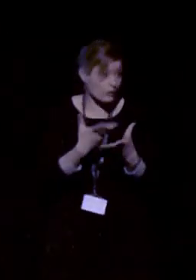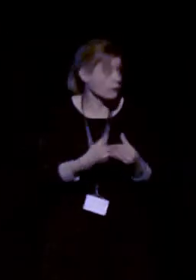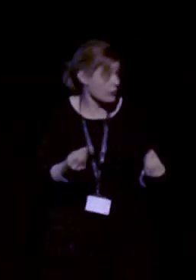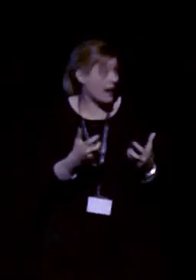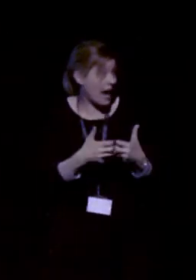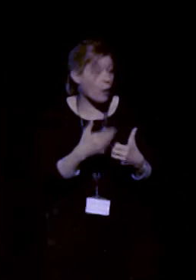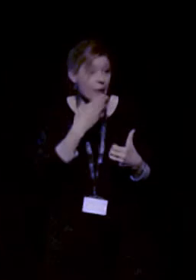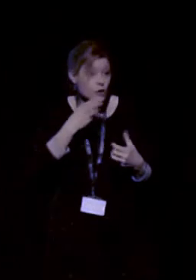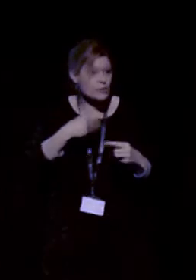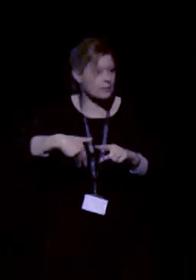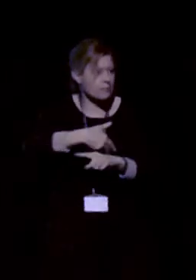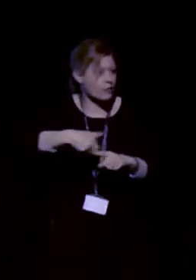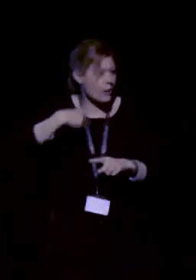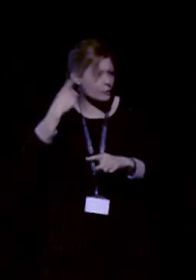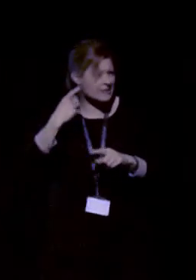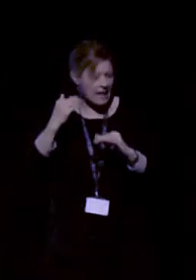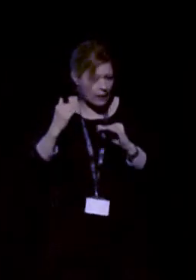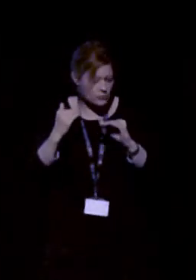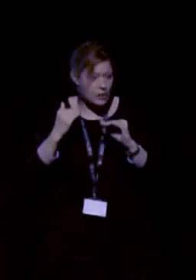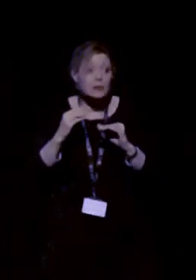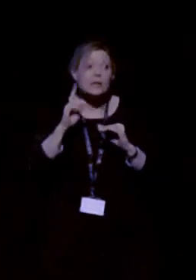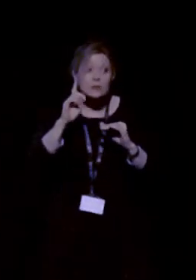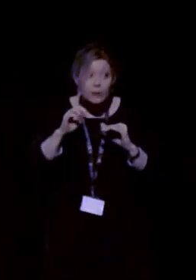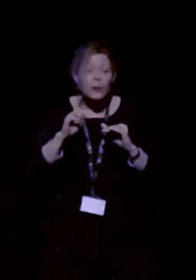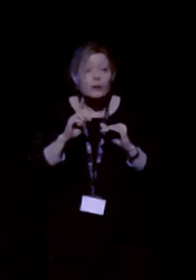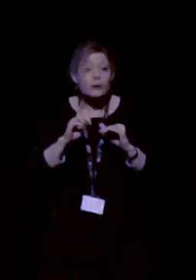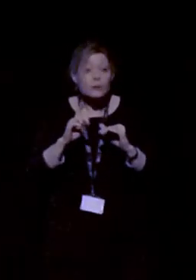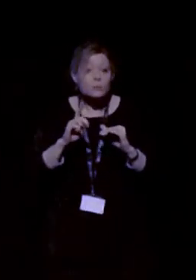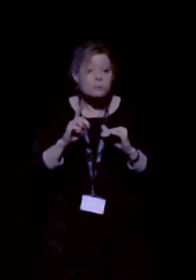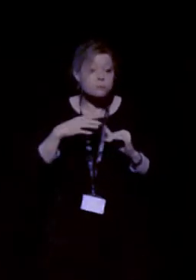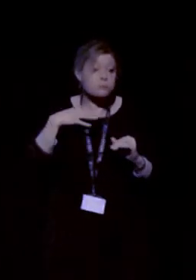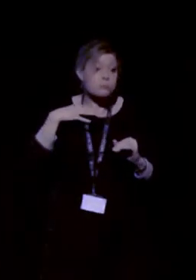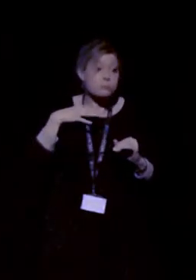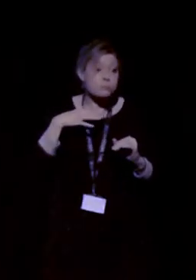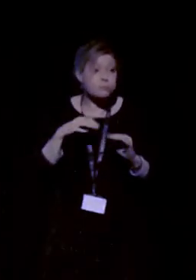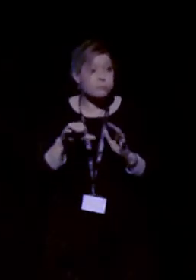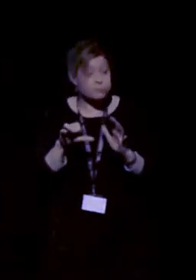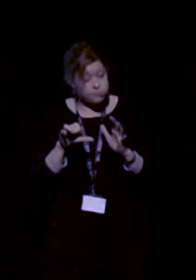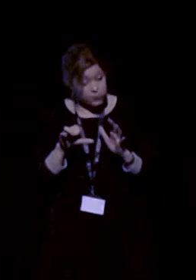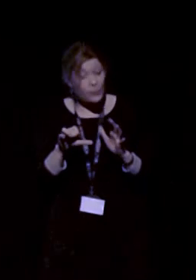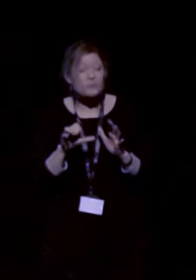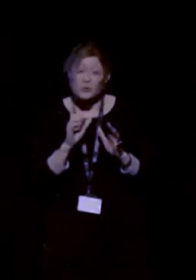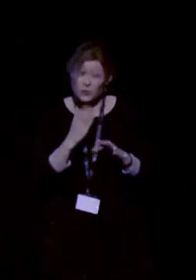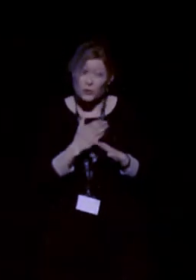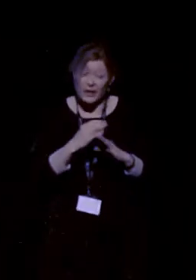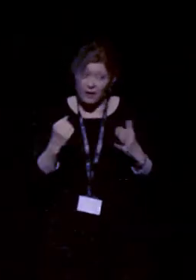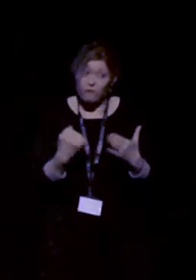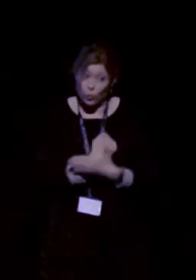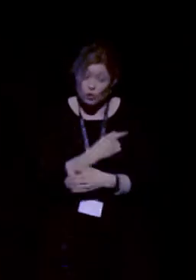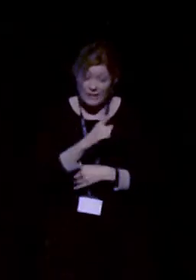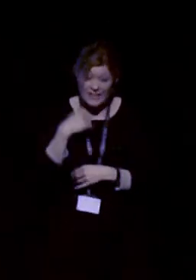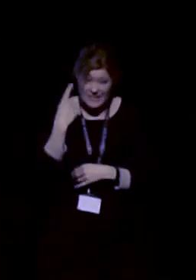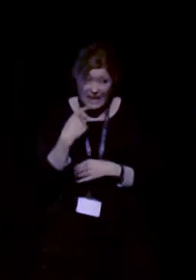mask tinnitus you may need sound levels that over a long time become unacceptably loud. So it's not in